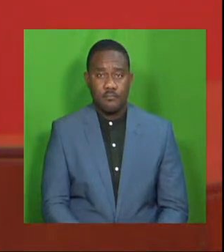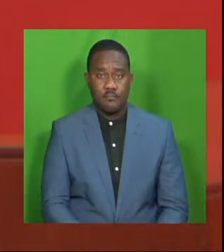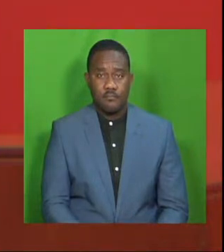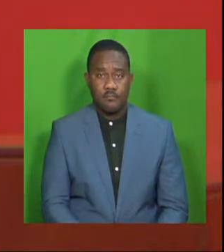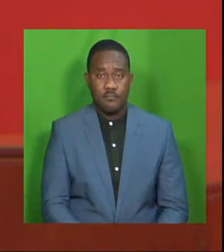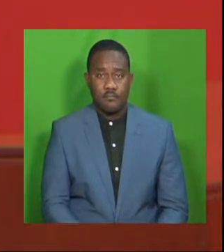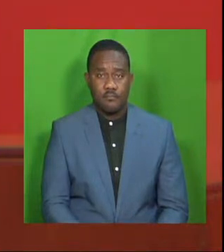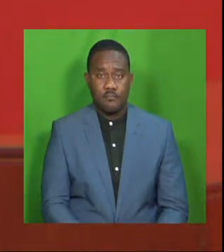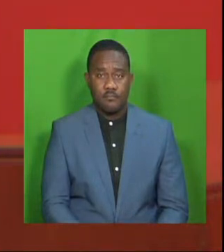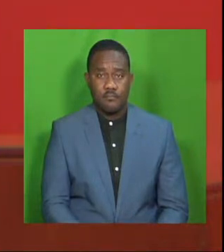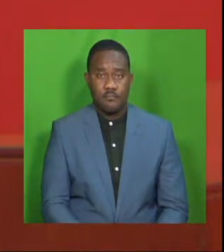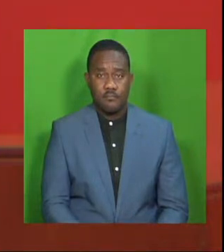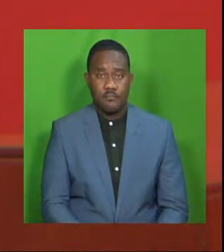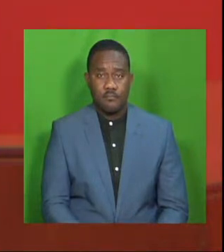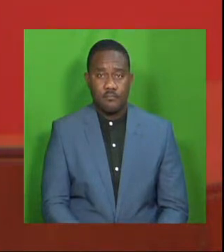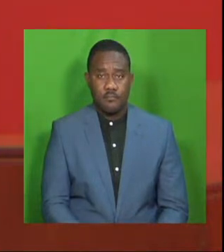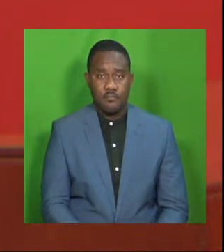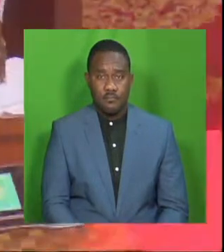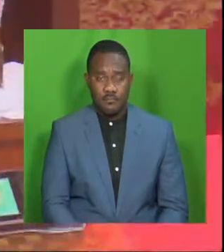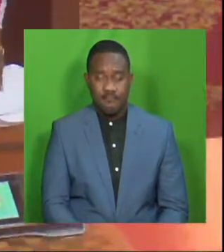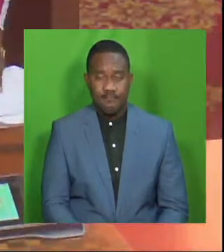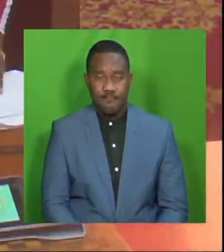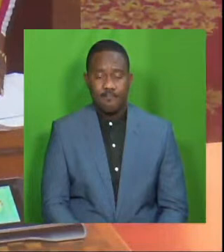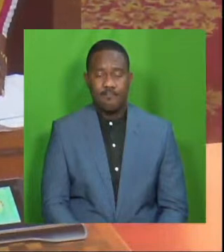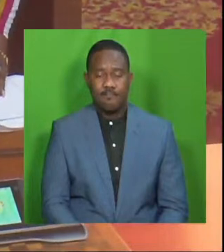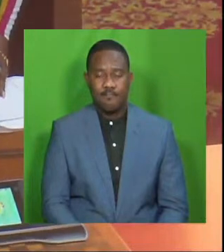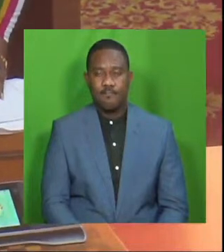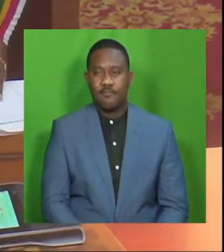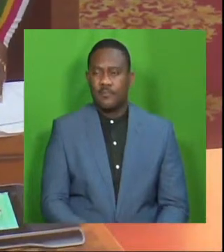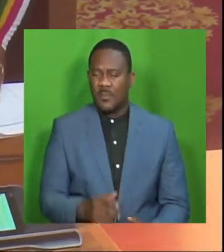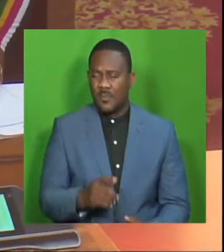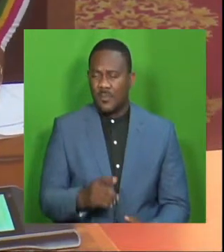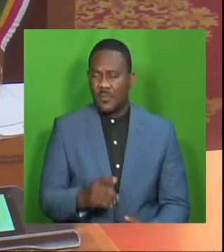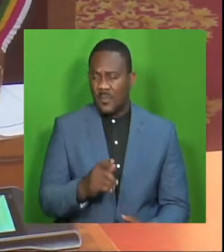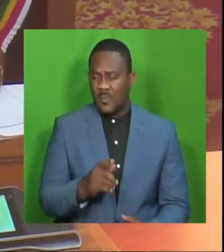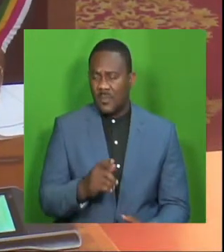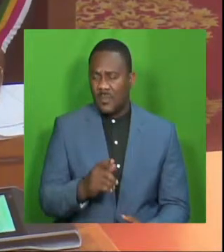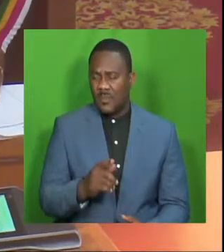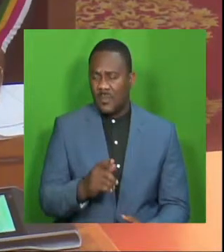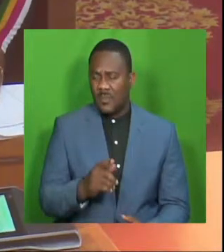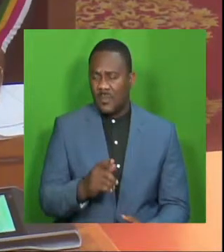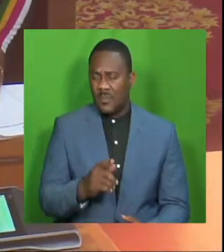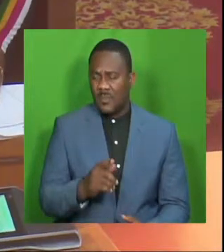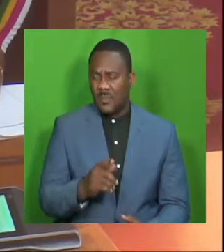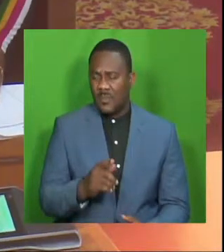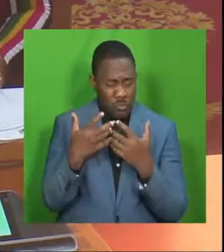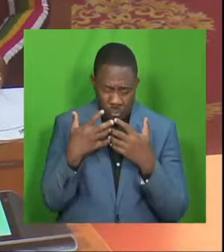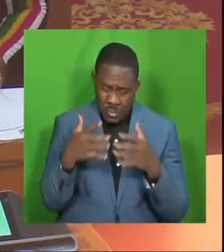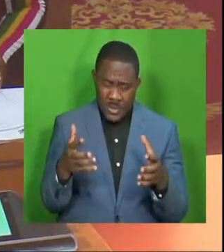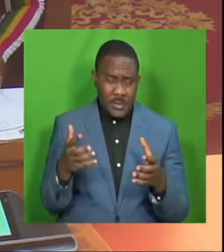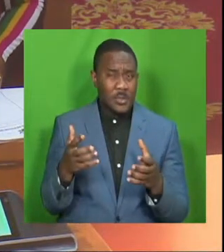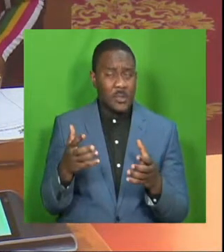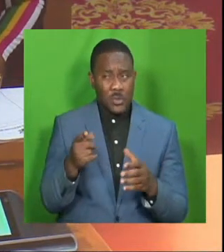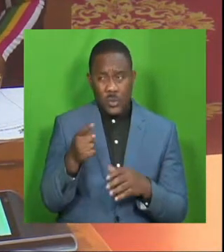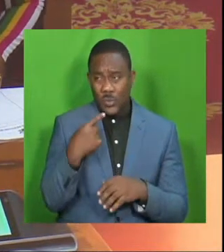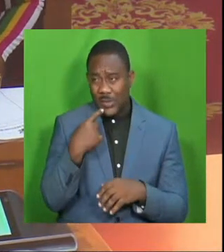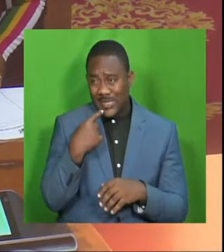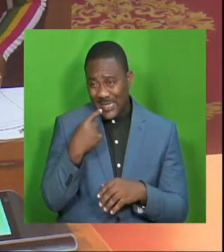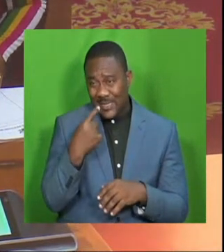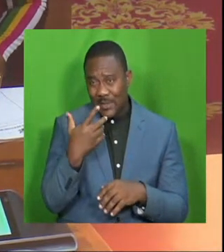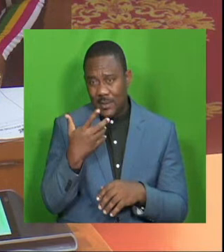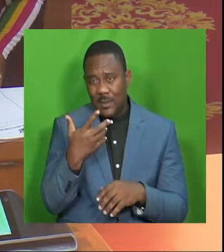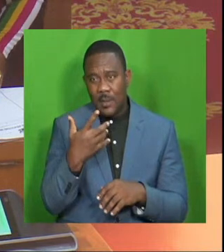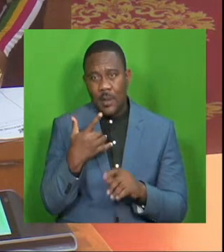Thank you, Mr. Speaker. Mr. Speaker, the challenges are many, as you rightly mentioned. But